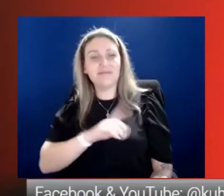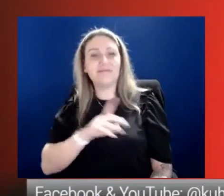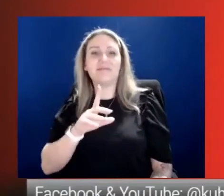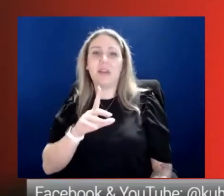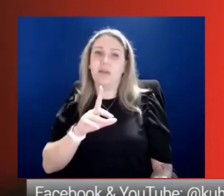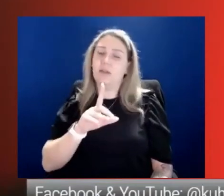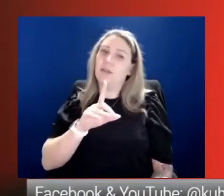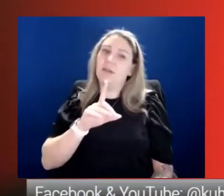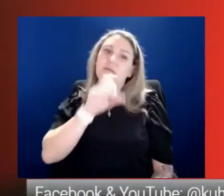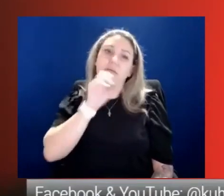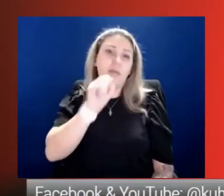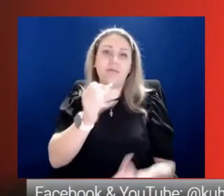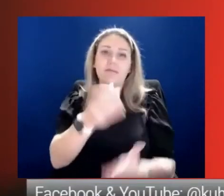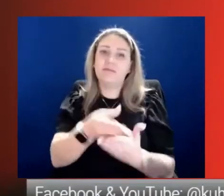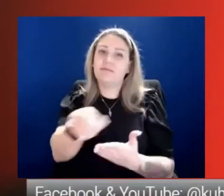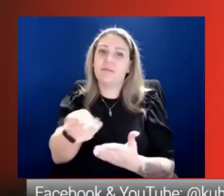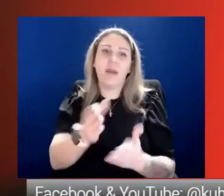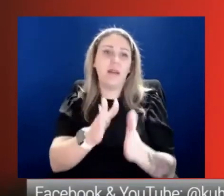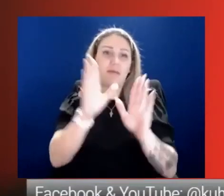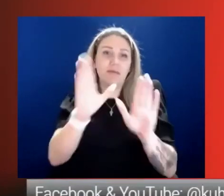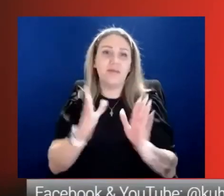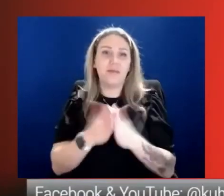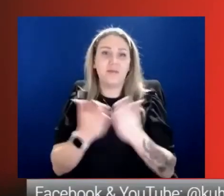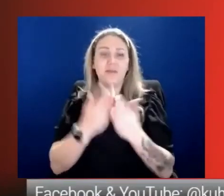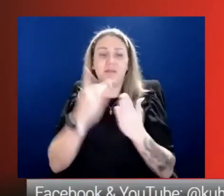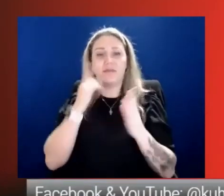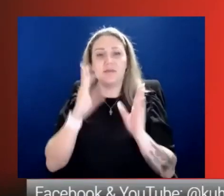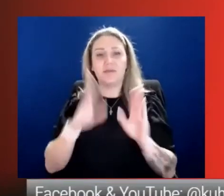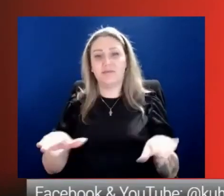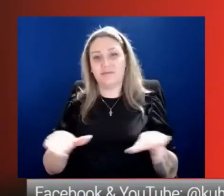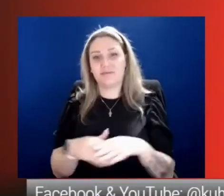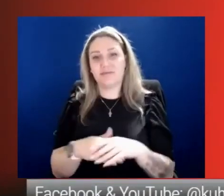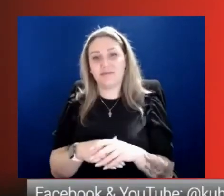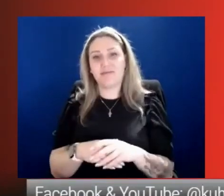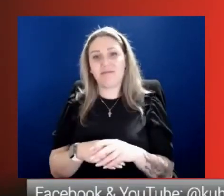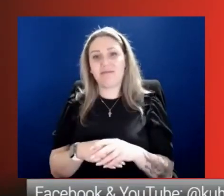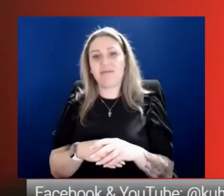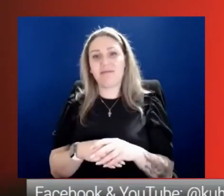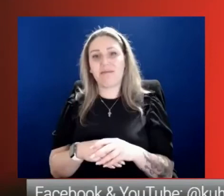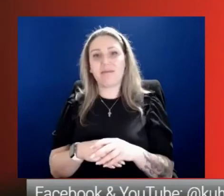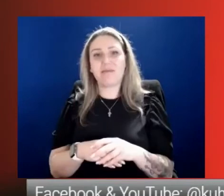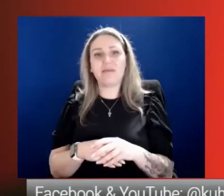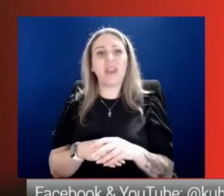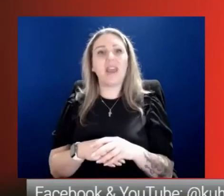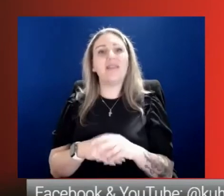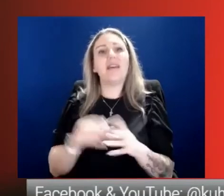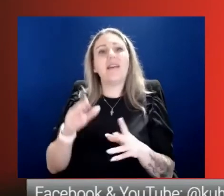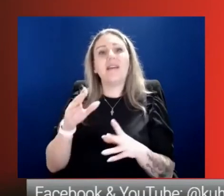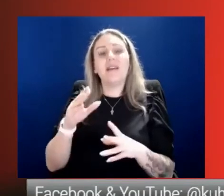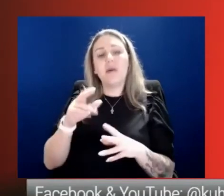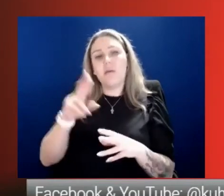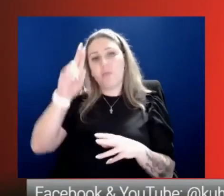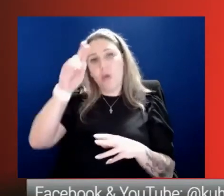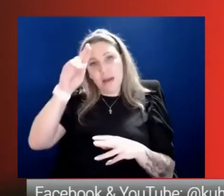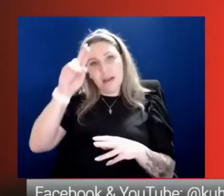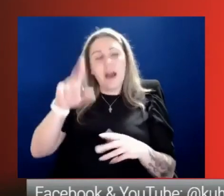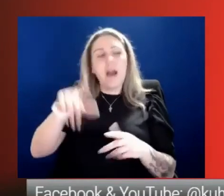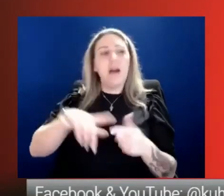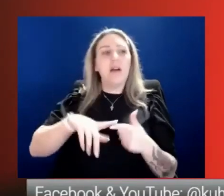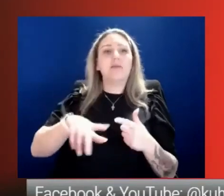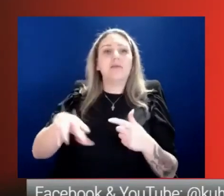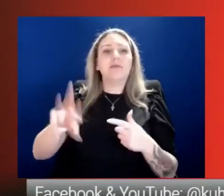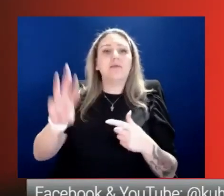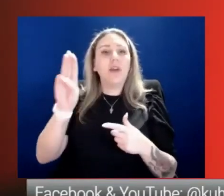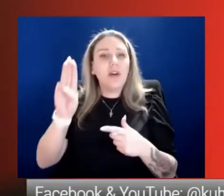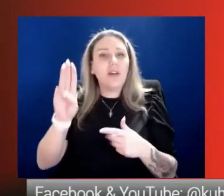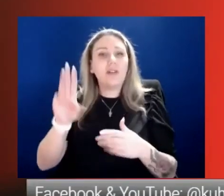children. It's great. You know, Eagle Scouts and Girl Scouts, I forget their badge, they often do